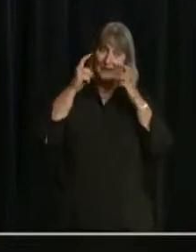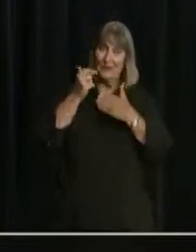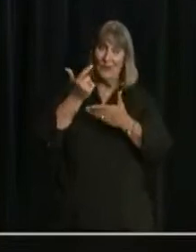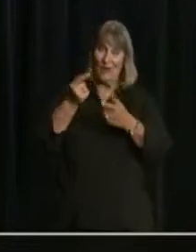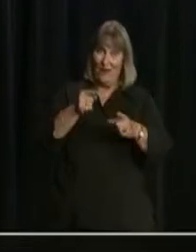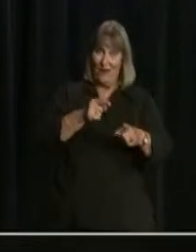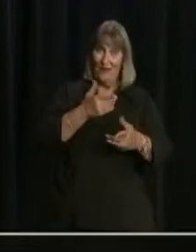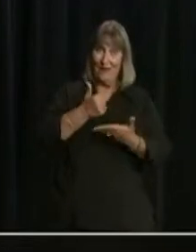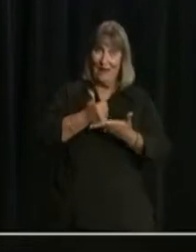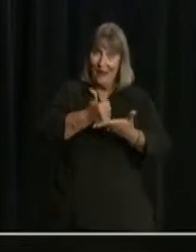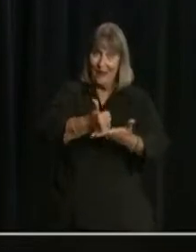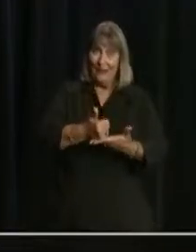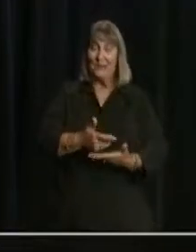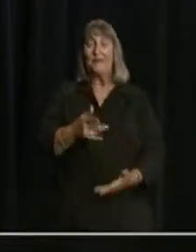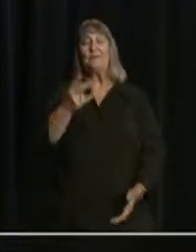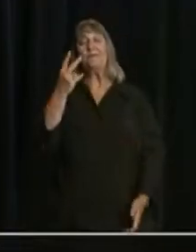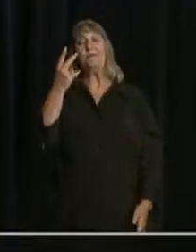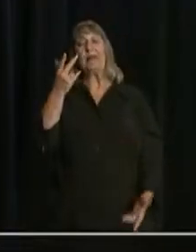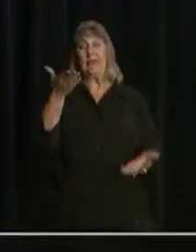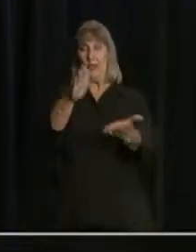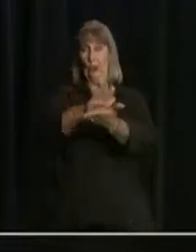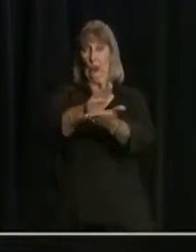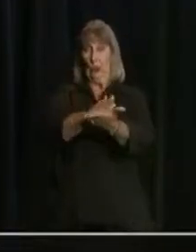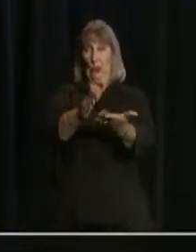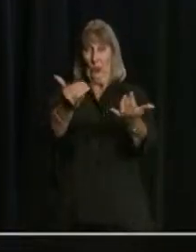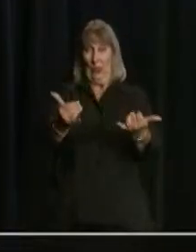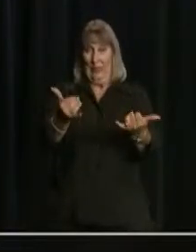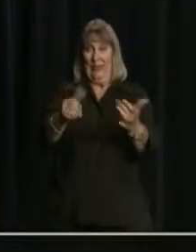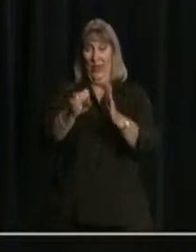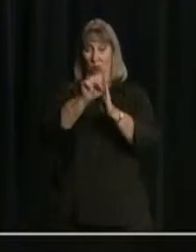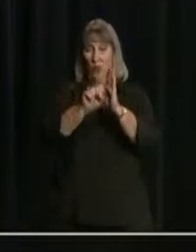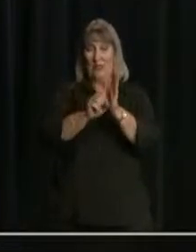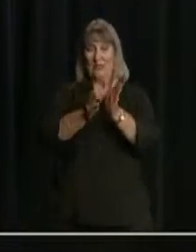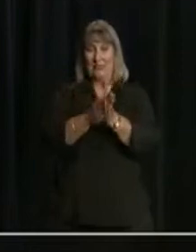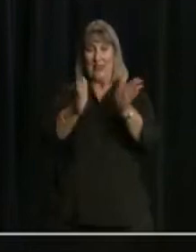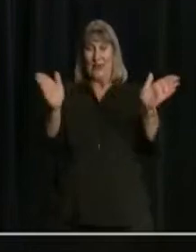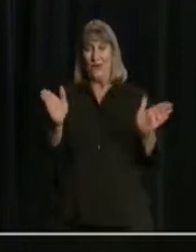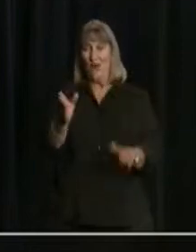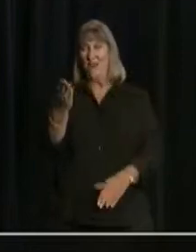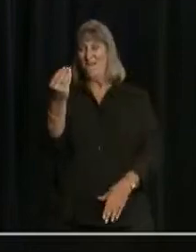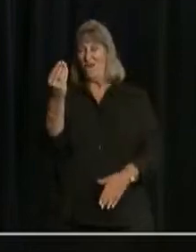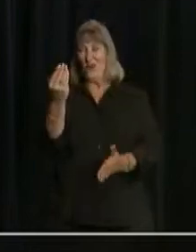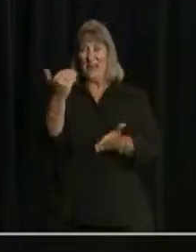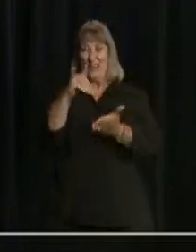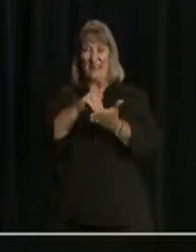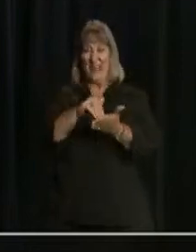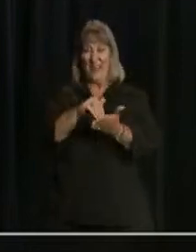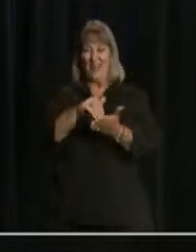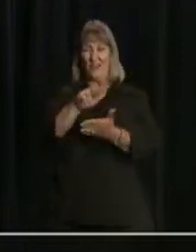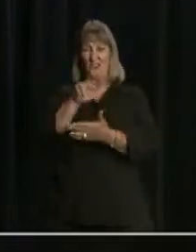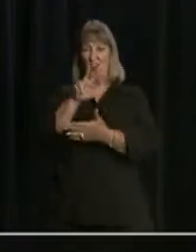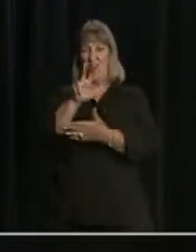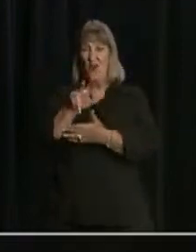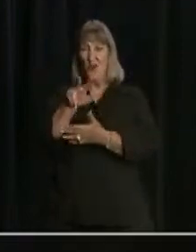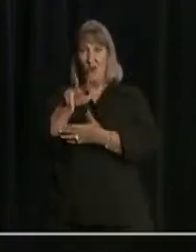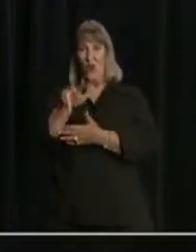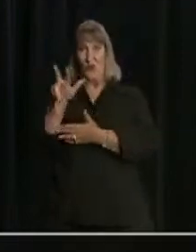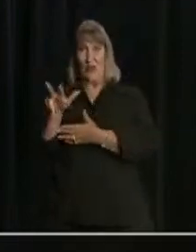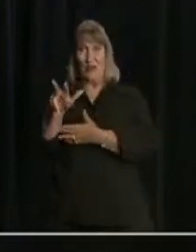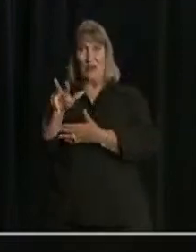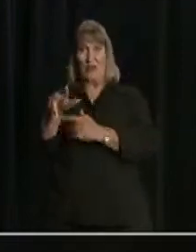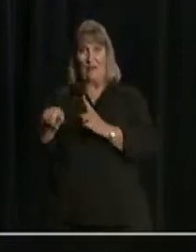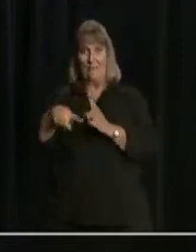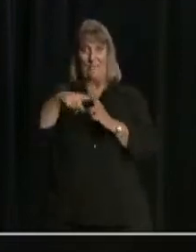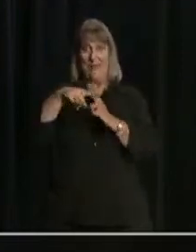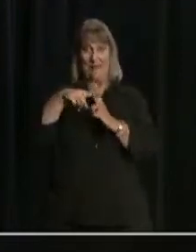schools, when you look at the fact that we had statewide 14,033 cases of